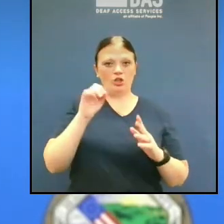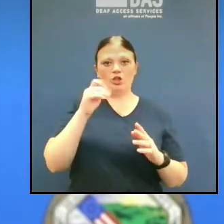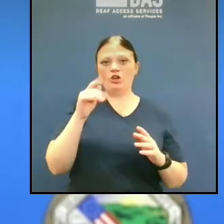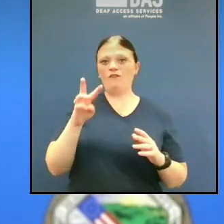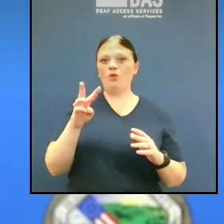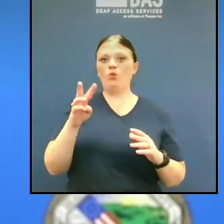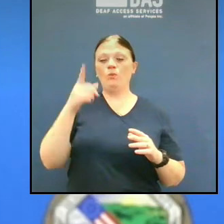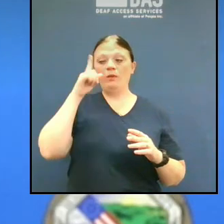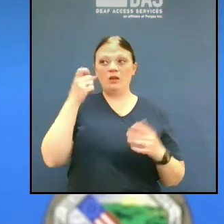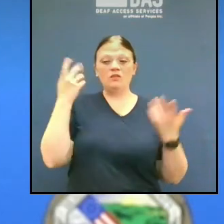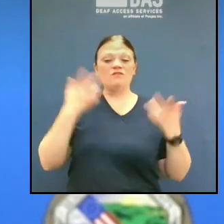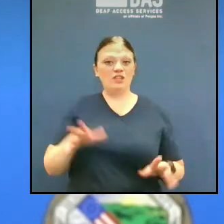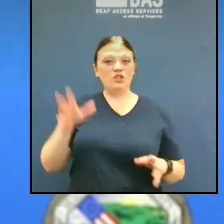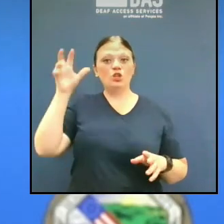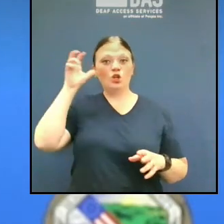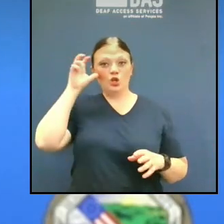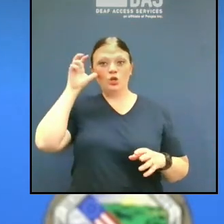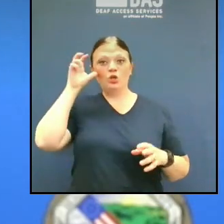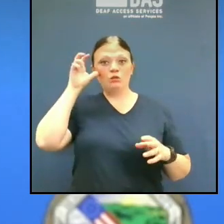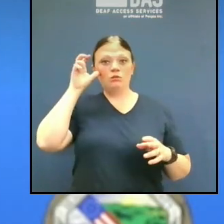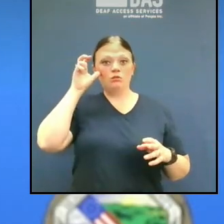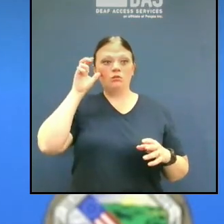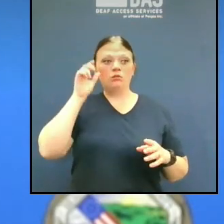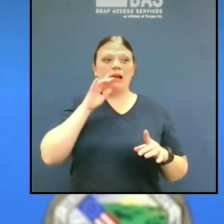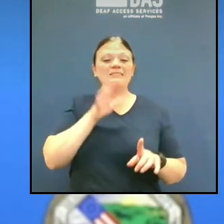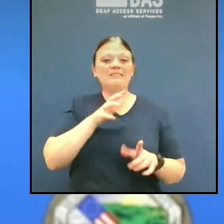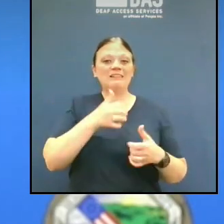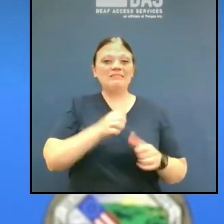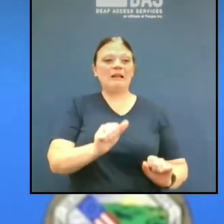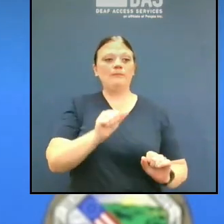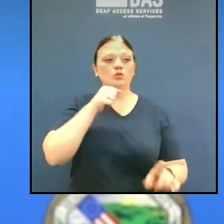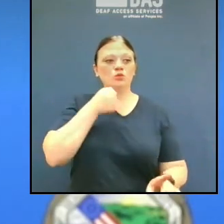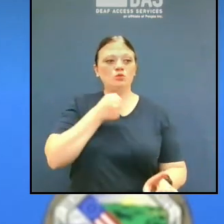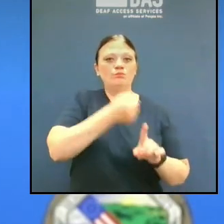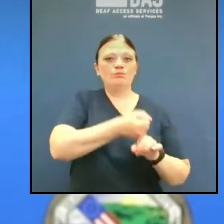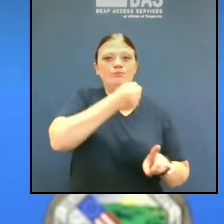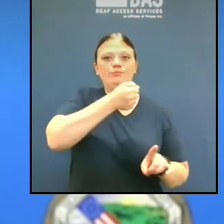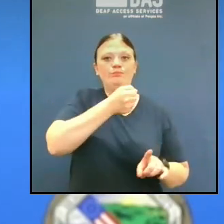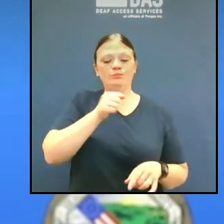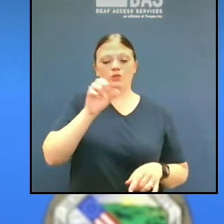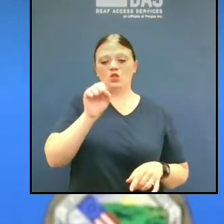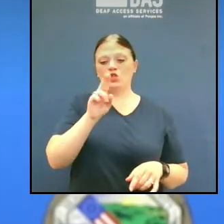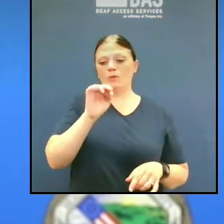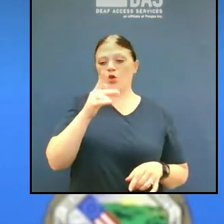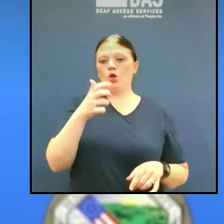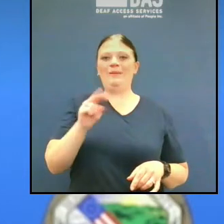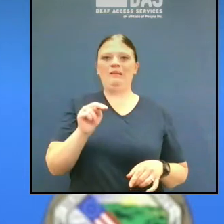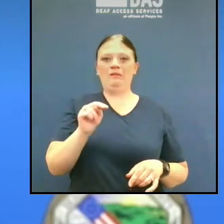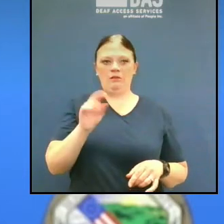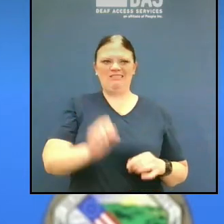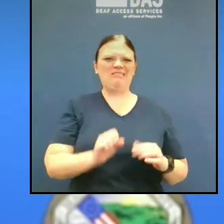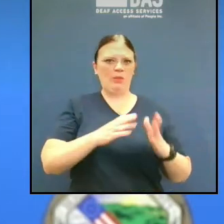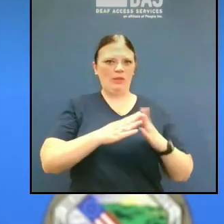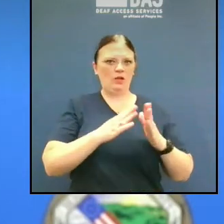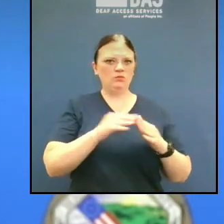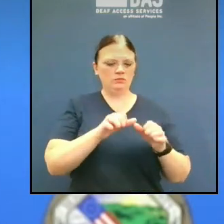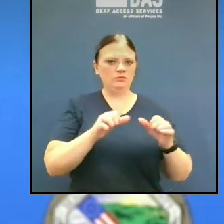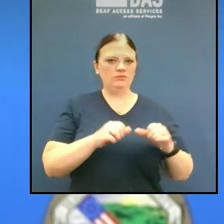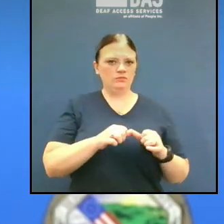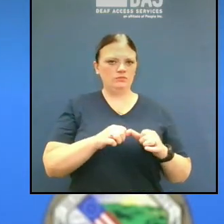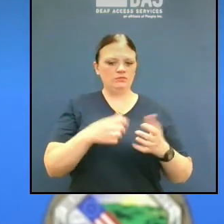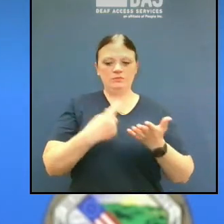had intelligence that there were going to be attempts to hit suburban areas. We talked last night about